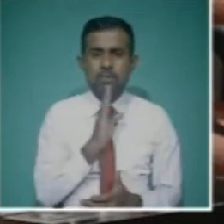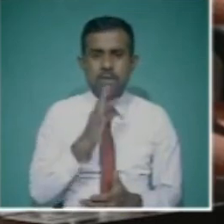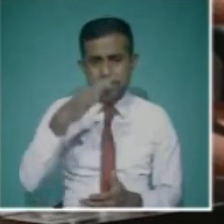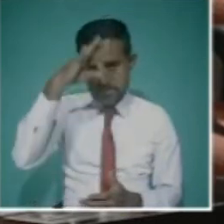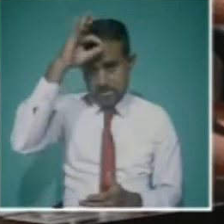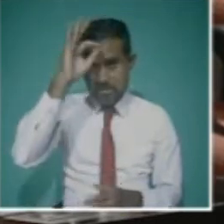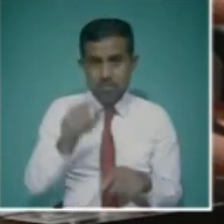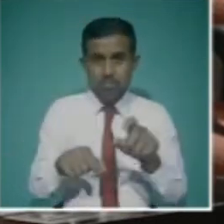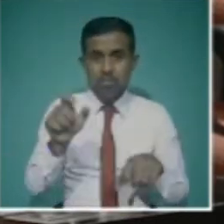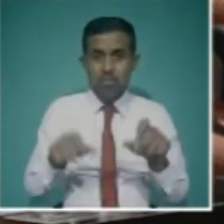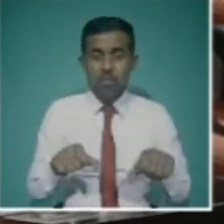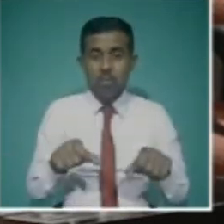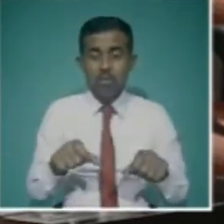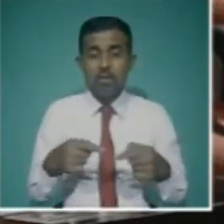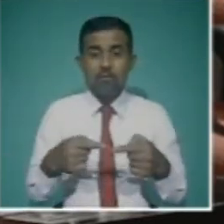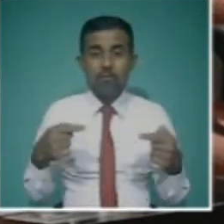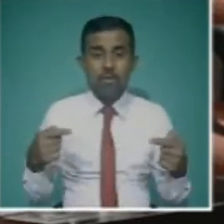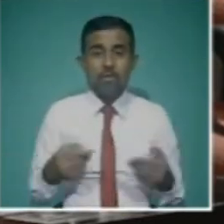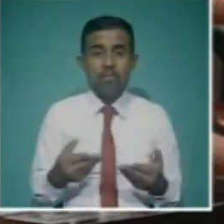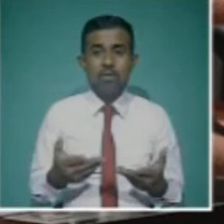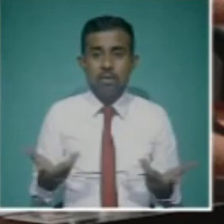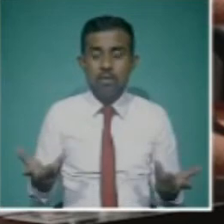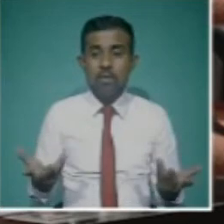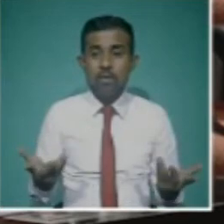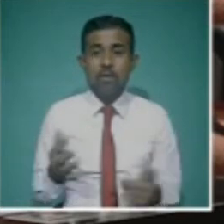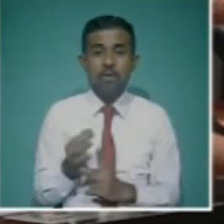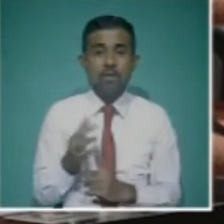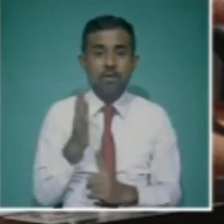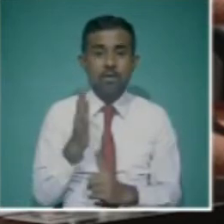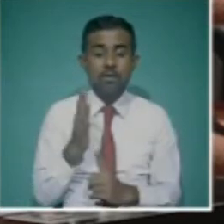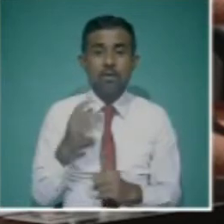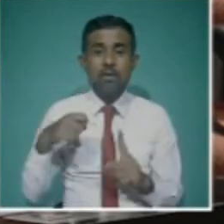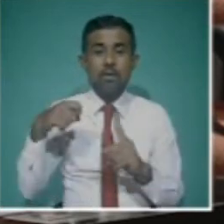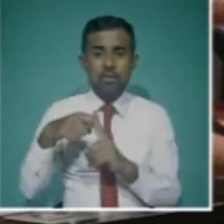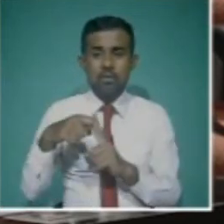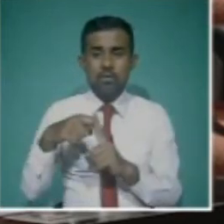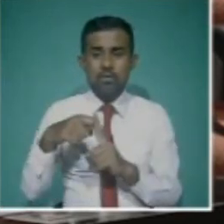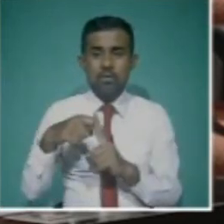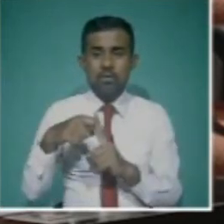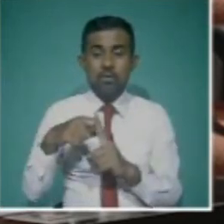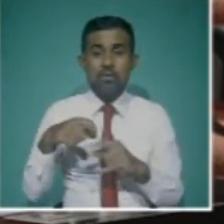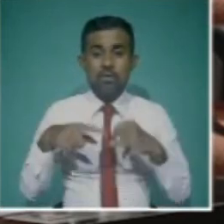Kumaranthunga got elected on federalism. That she chose not to do it is a different matter.